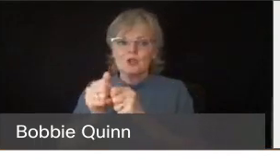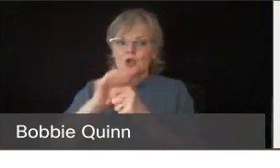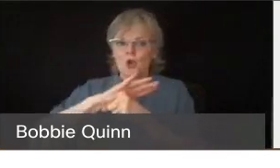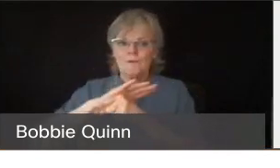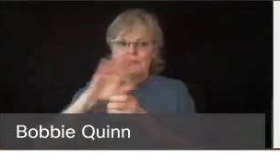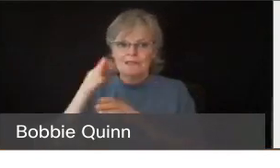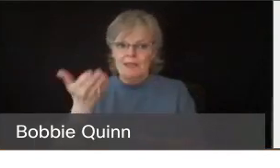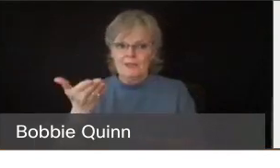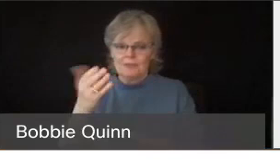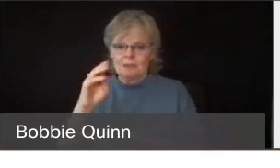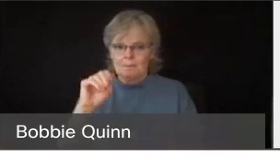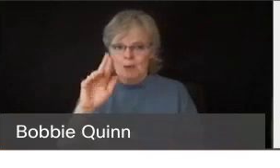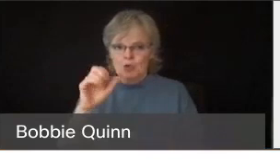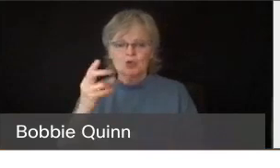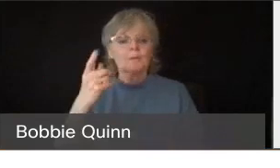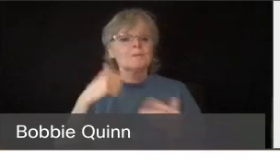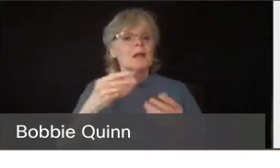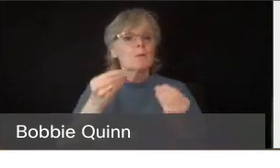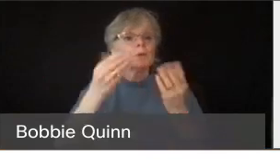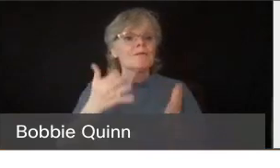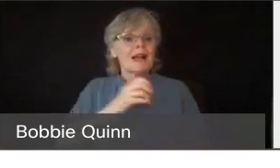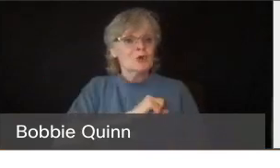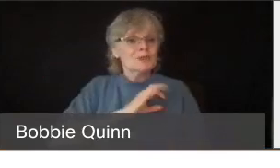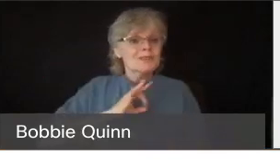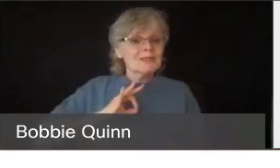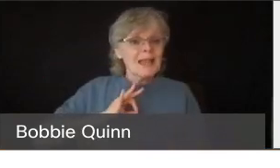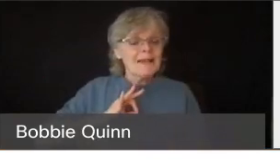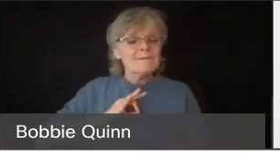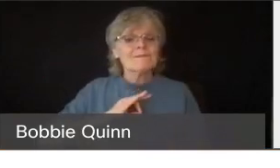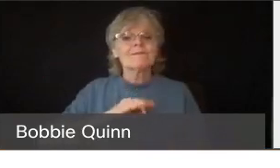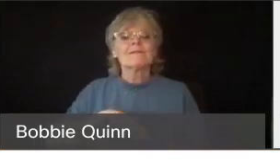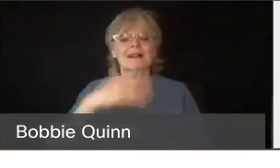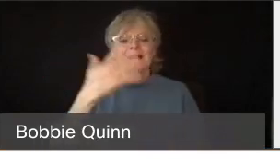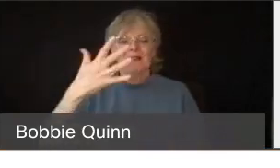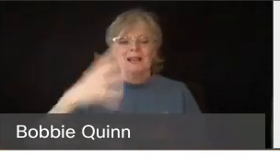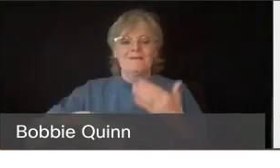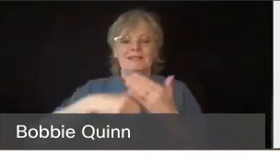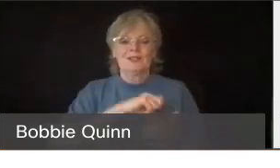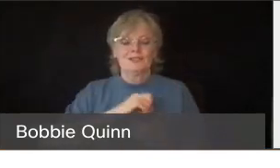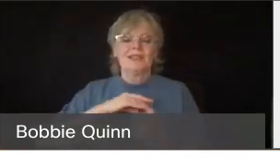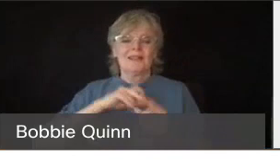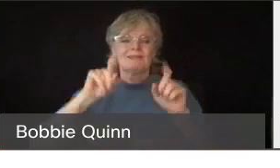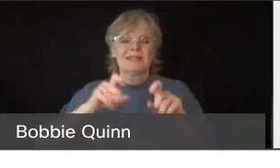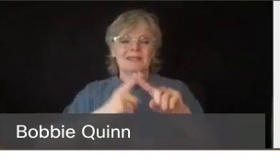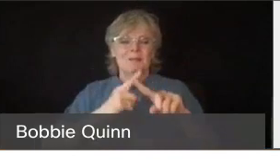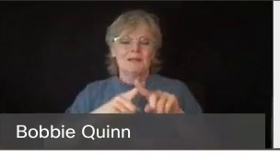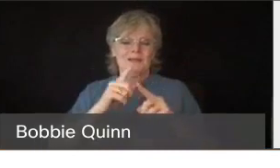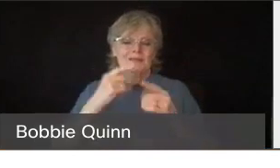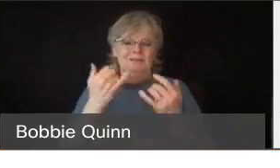And among the provider staff, 5 additional staff tested positive in the last week